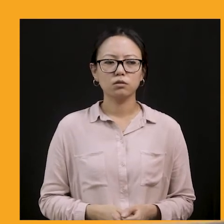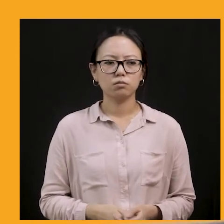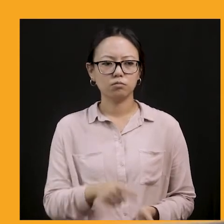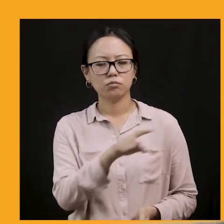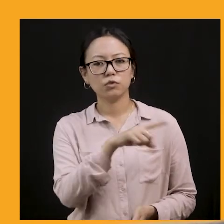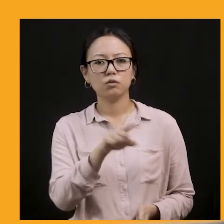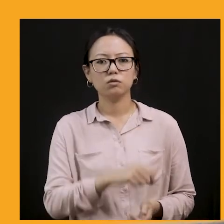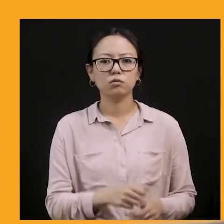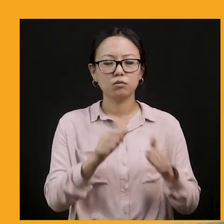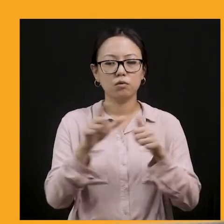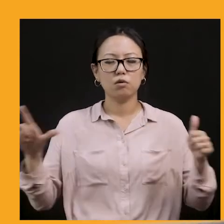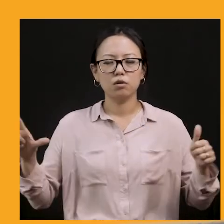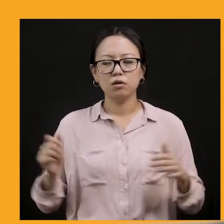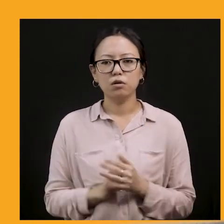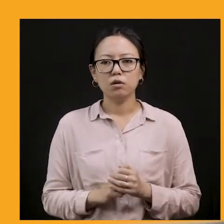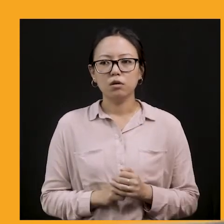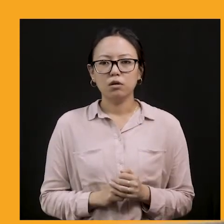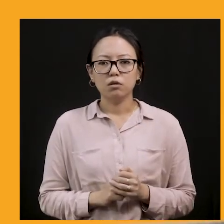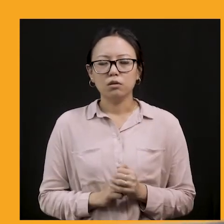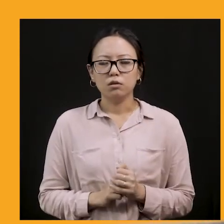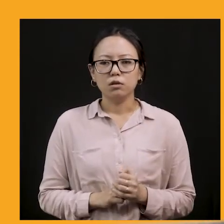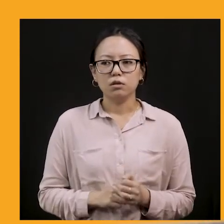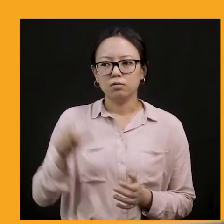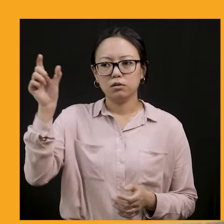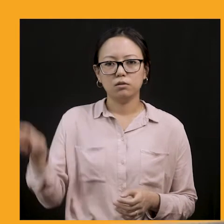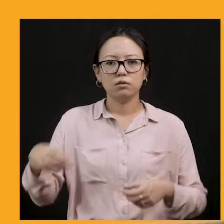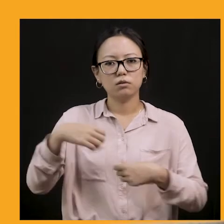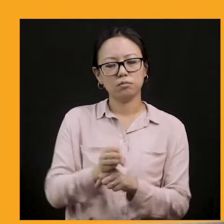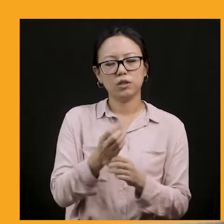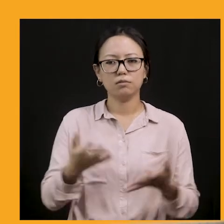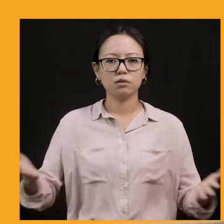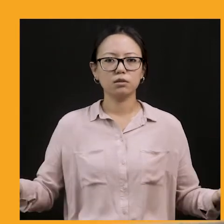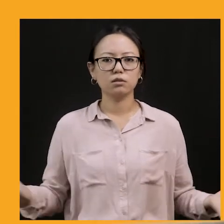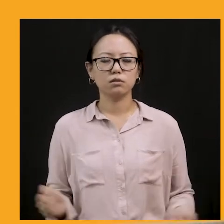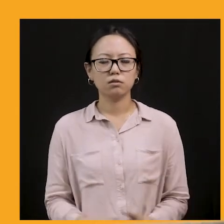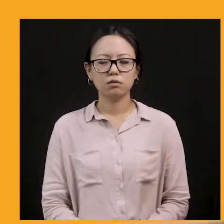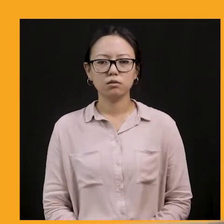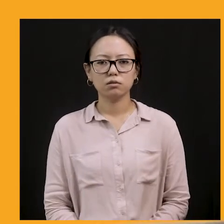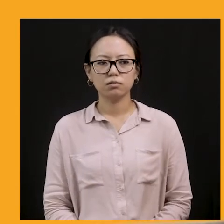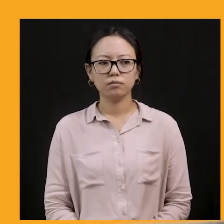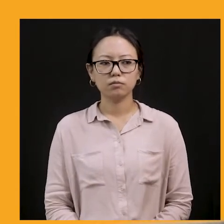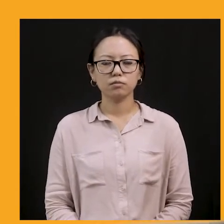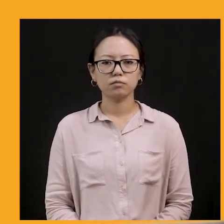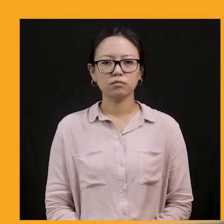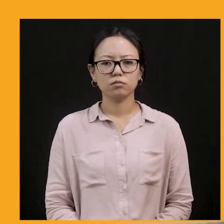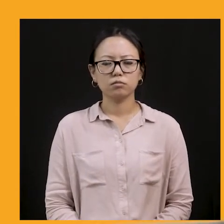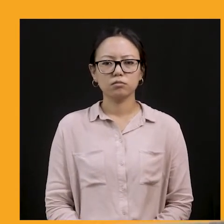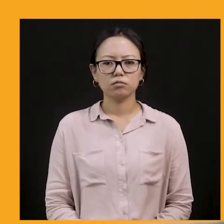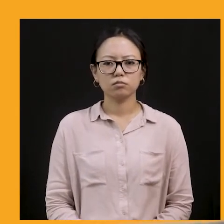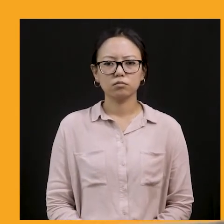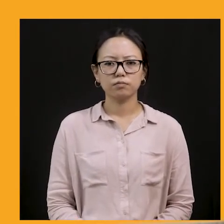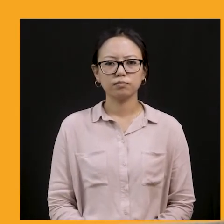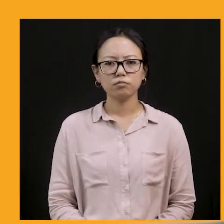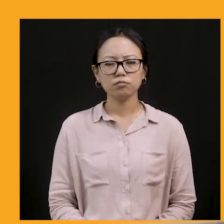all man-made things, okay? So students, now I am very sure that